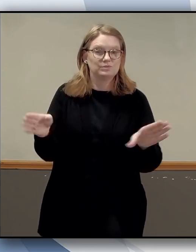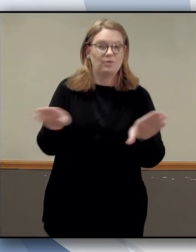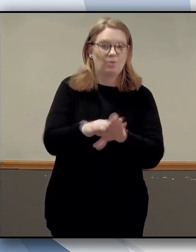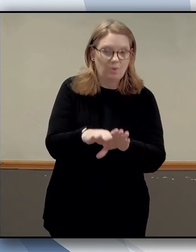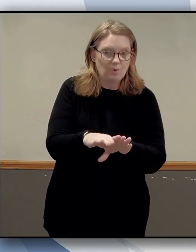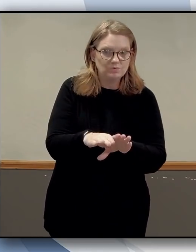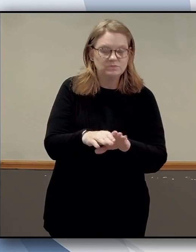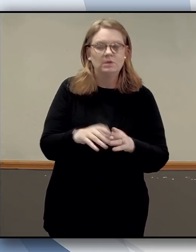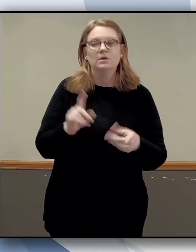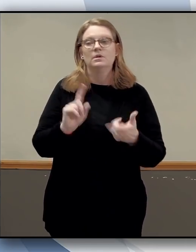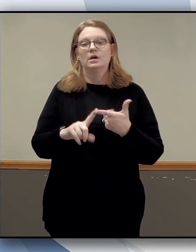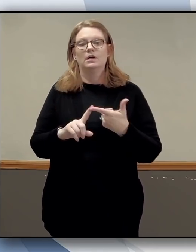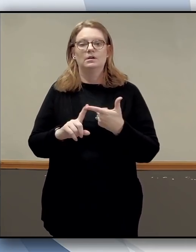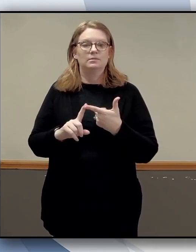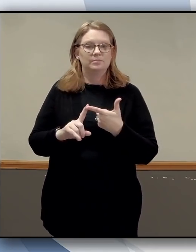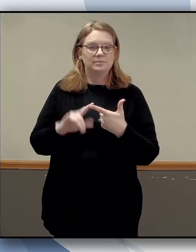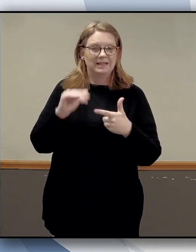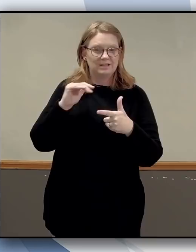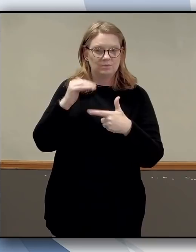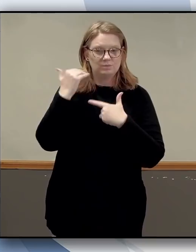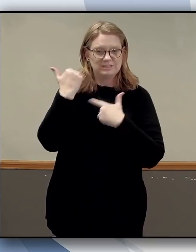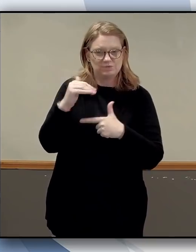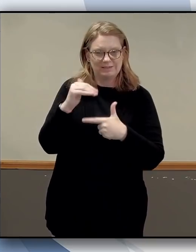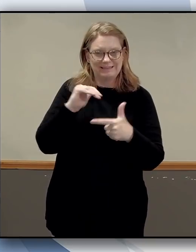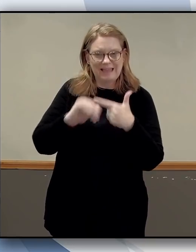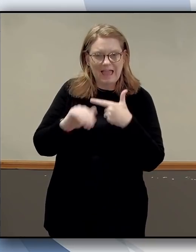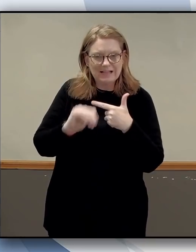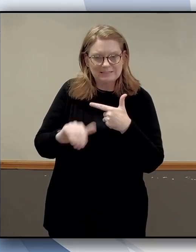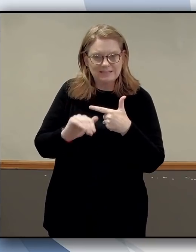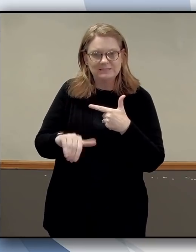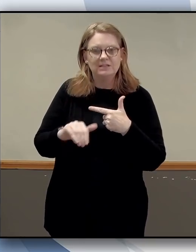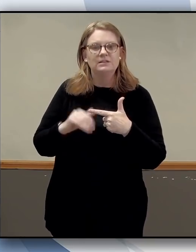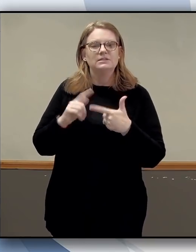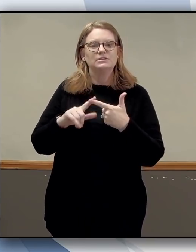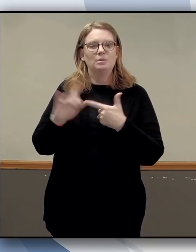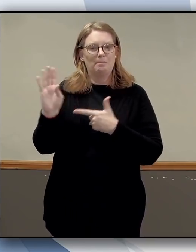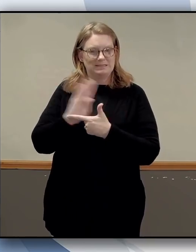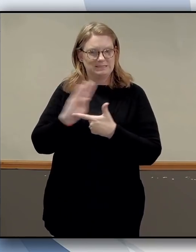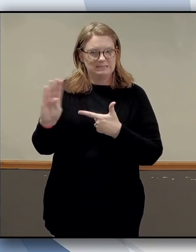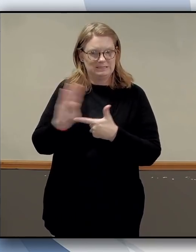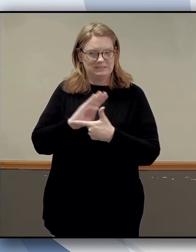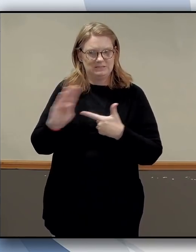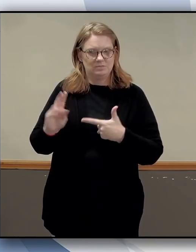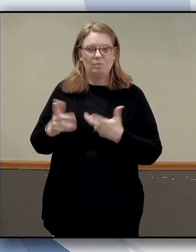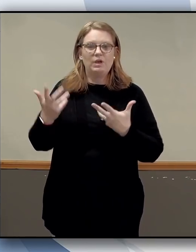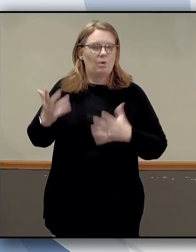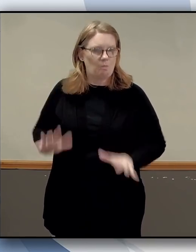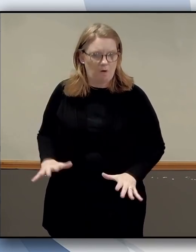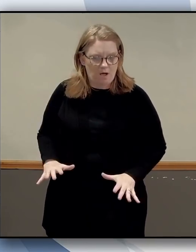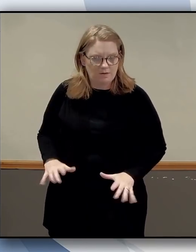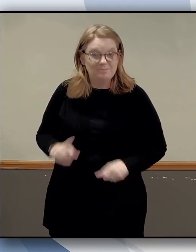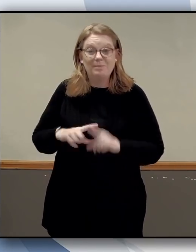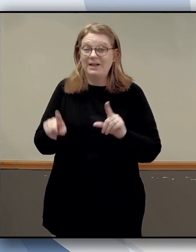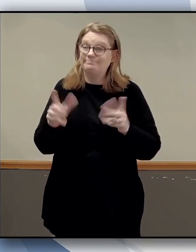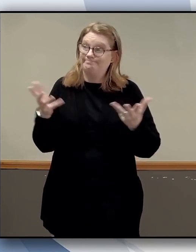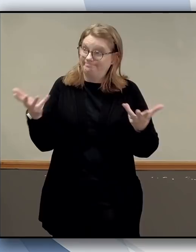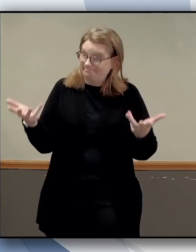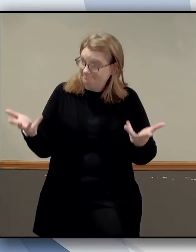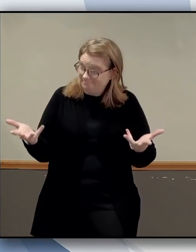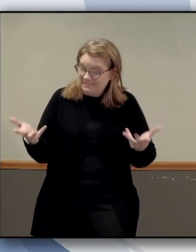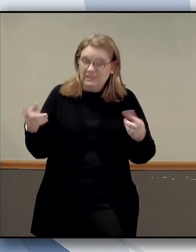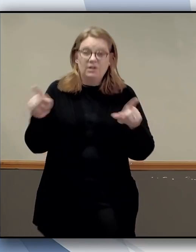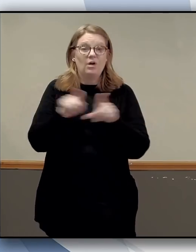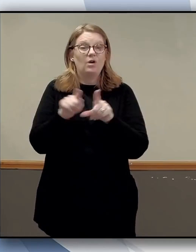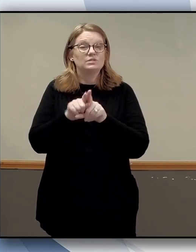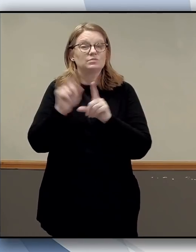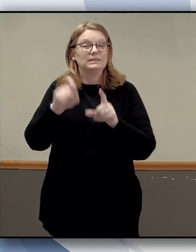instruction and restricting access to some of our businesses. But all along, we've also said we need to protect